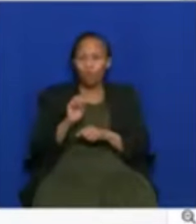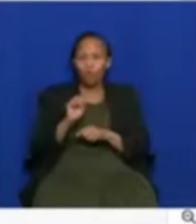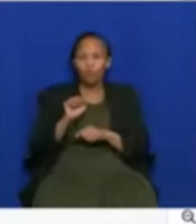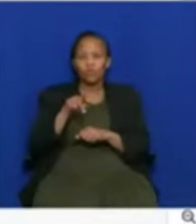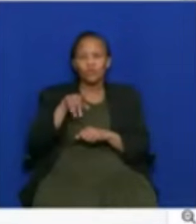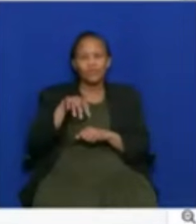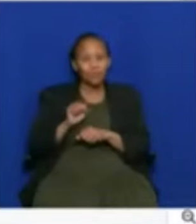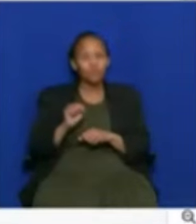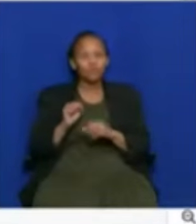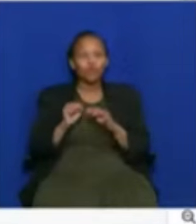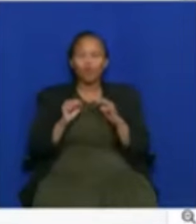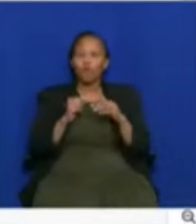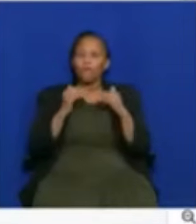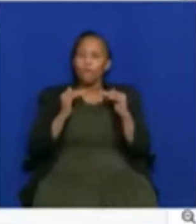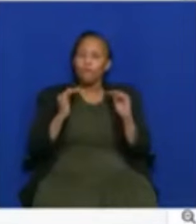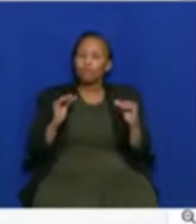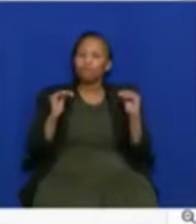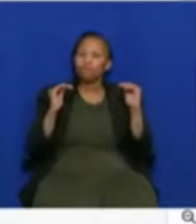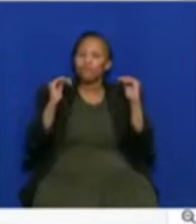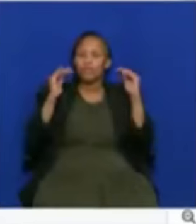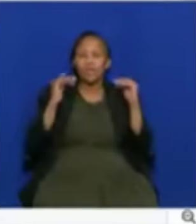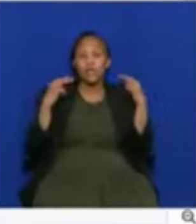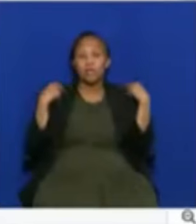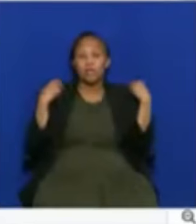processes, unless you know them off by heart.